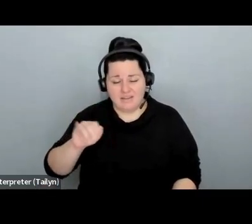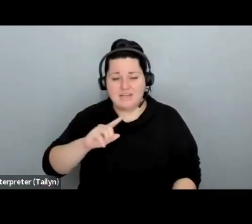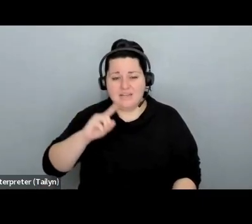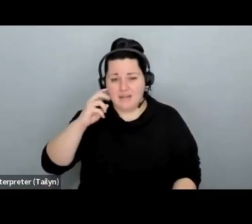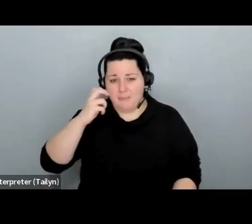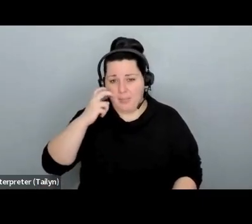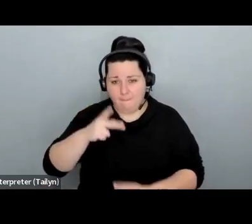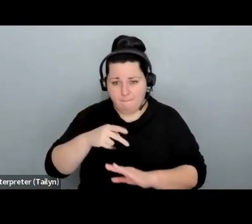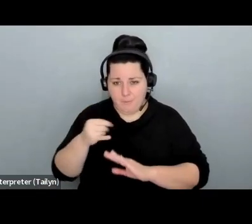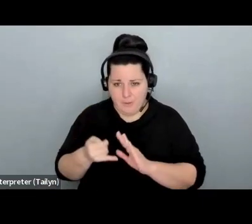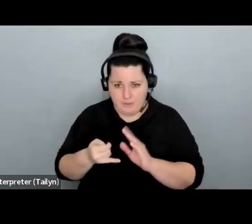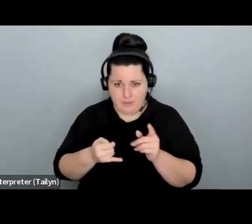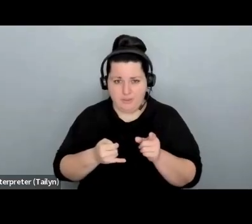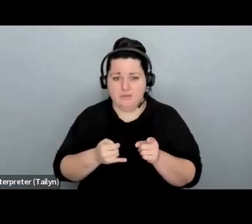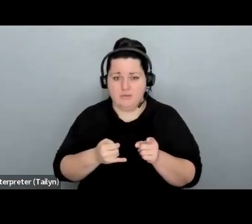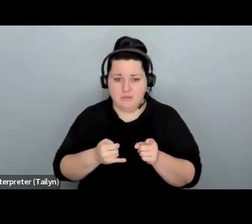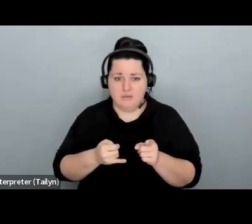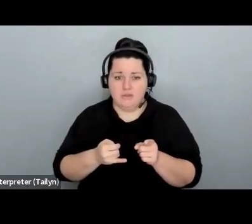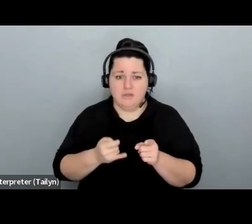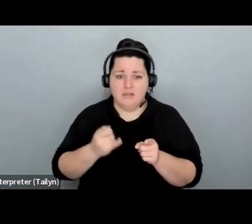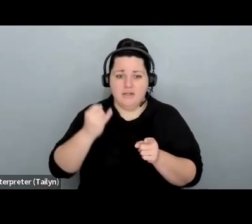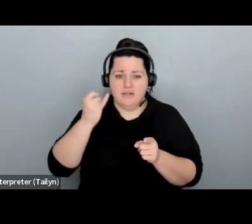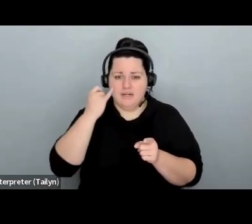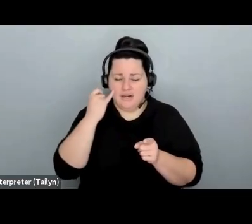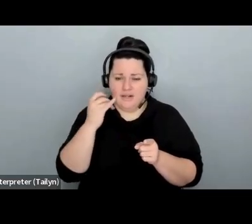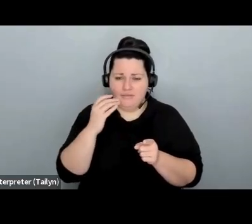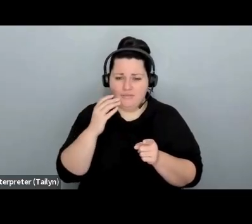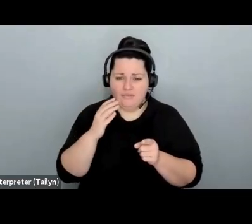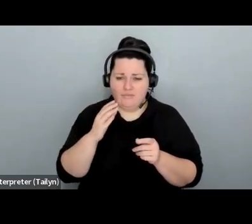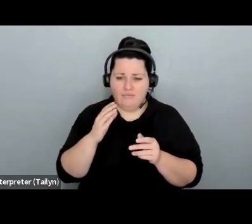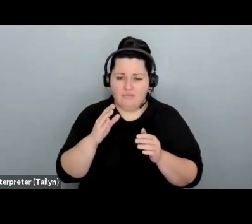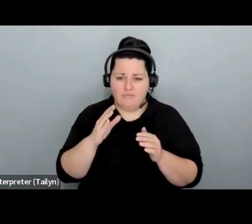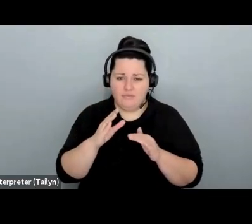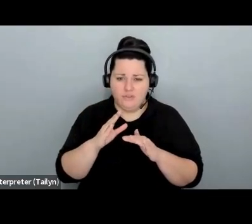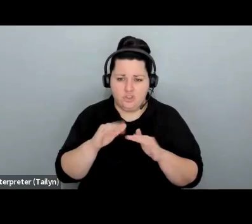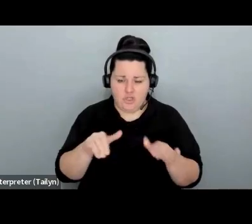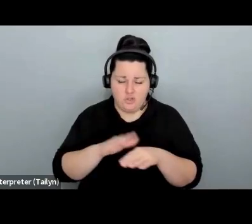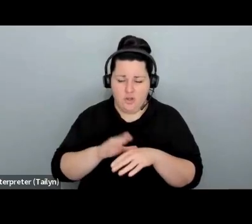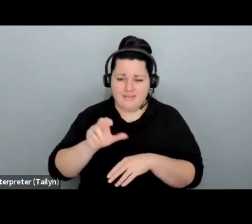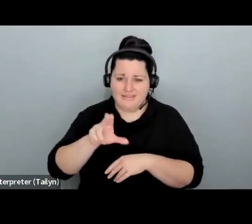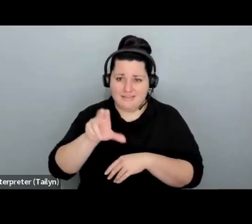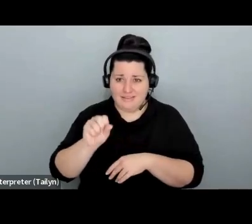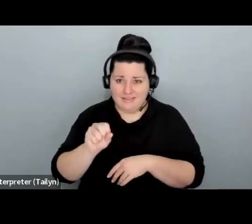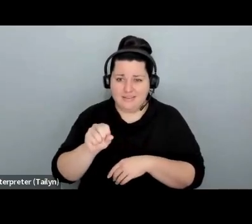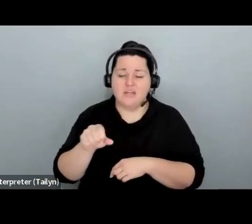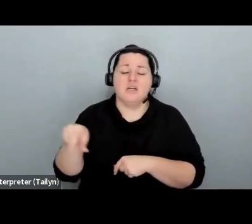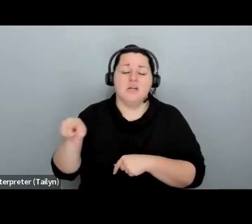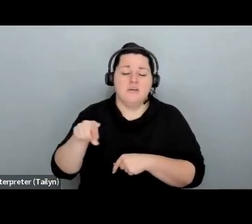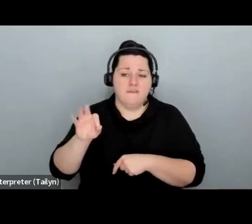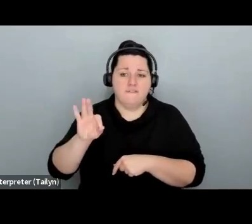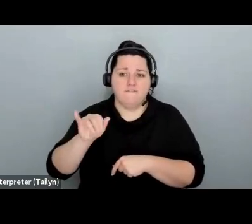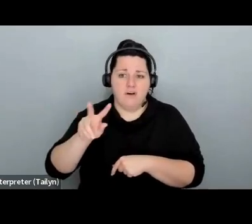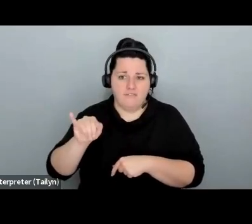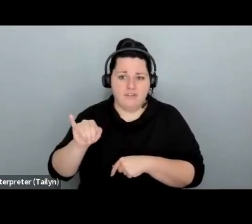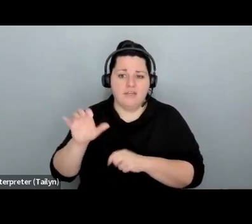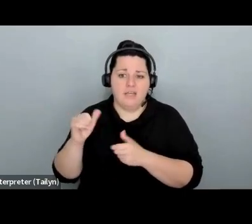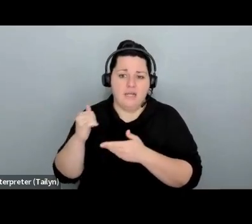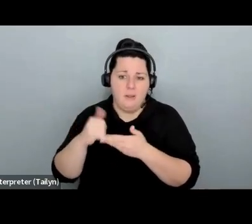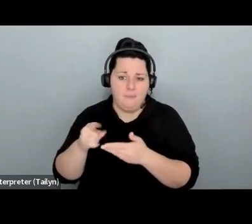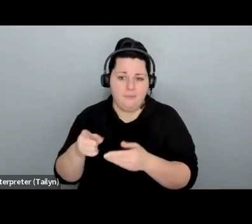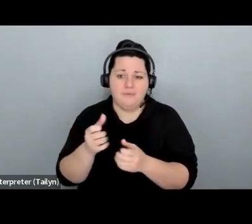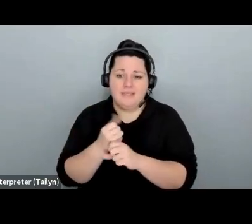project, that if a child is on their census, Bobby can help get the child free distant